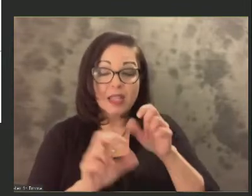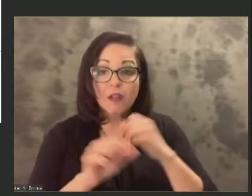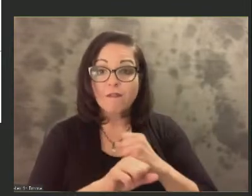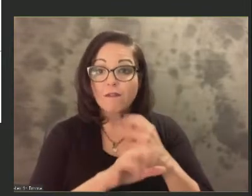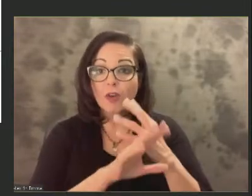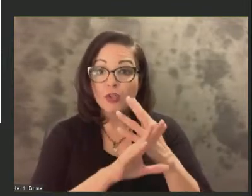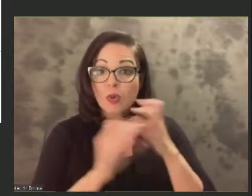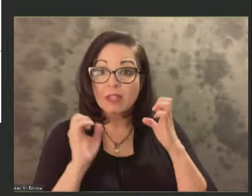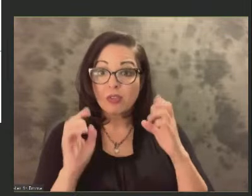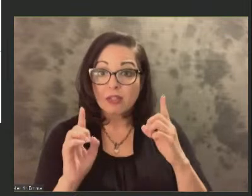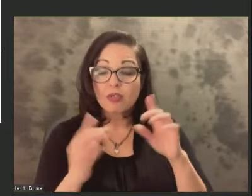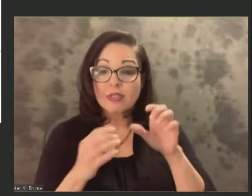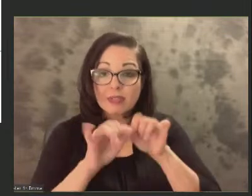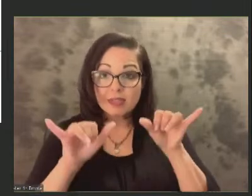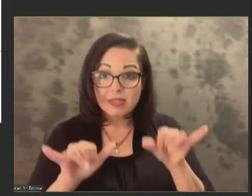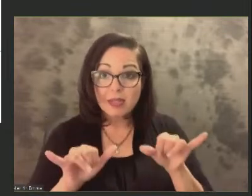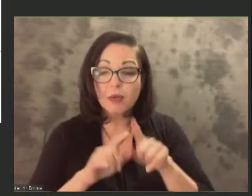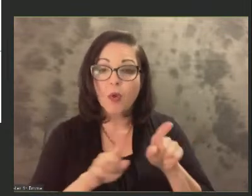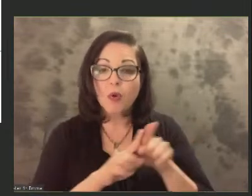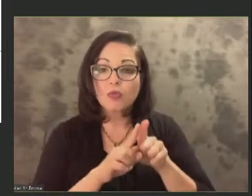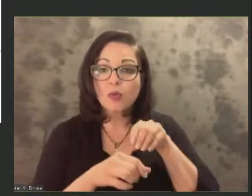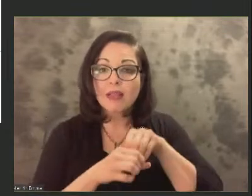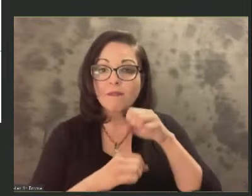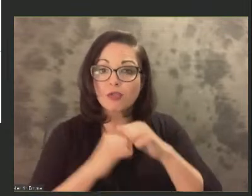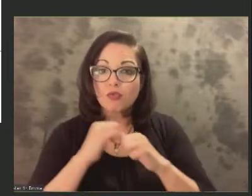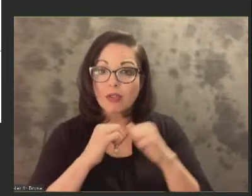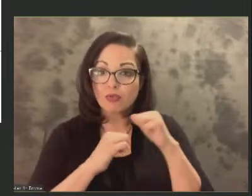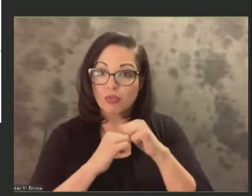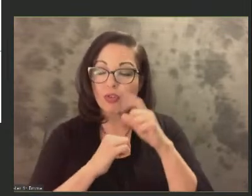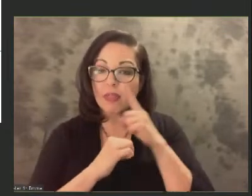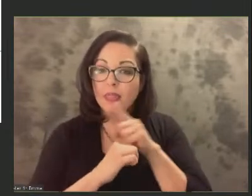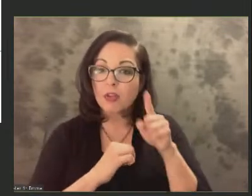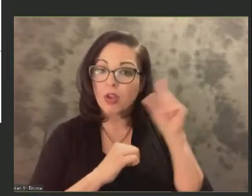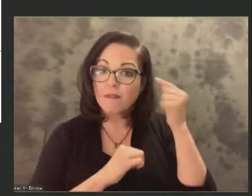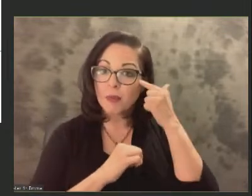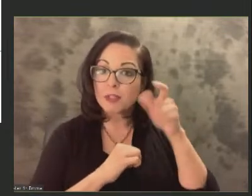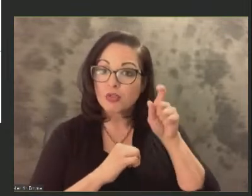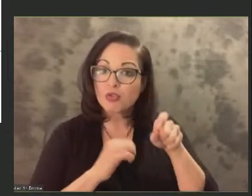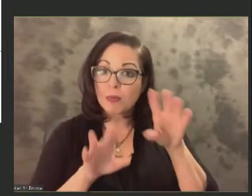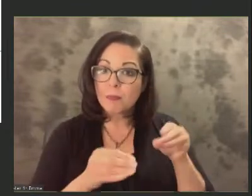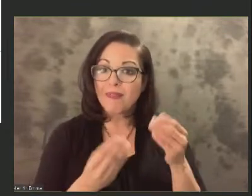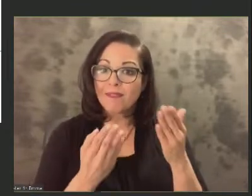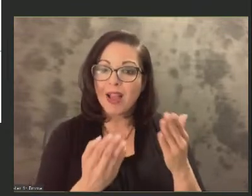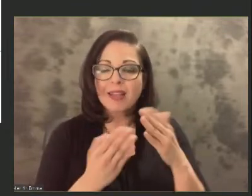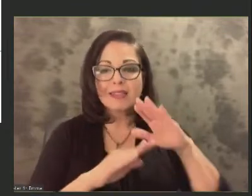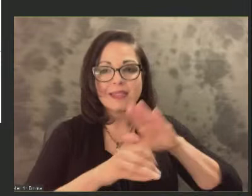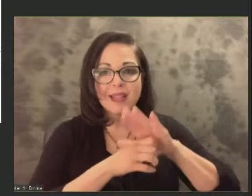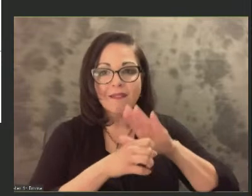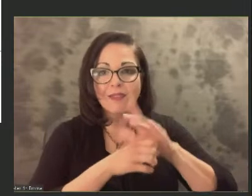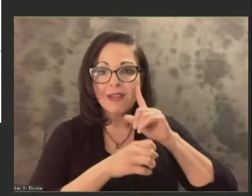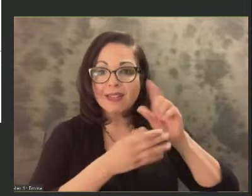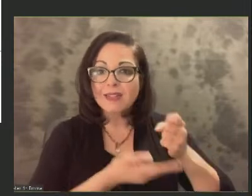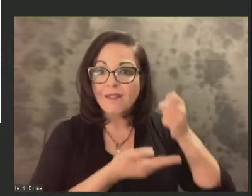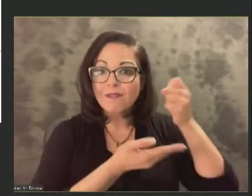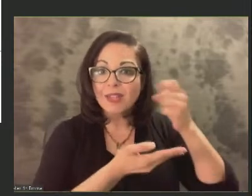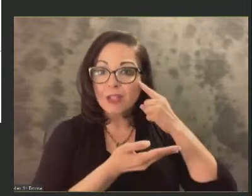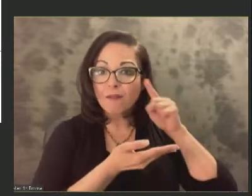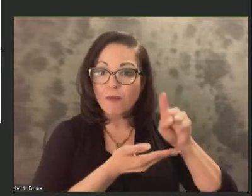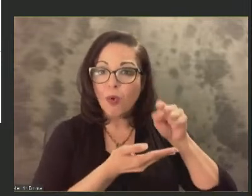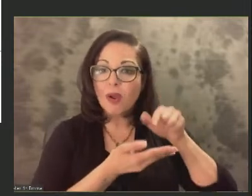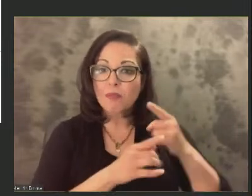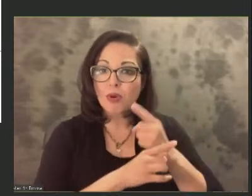education system and infrastructure, that the government should provide sufficient funding for